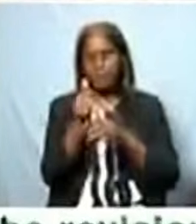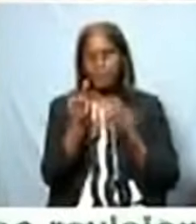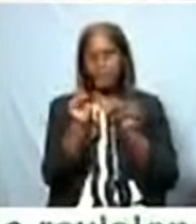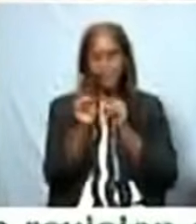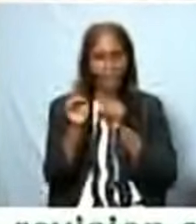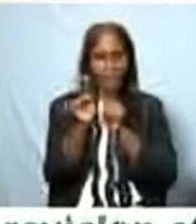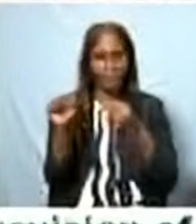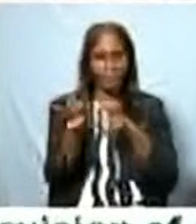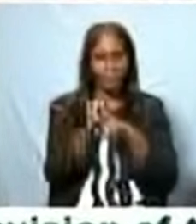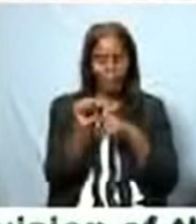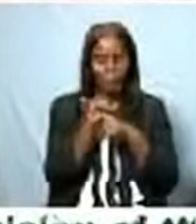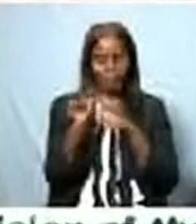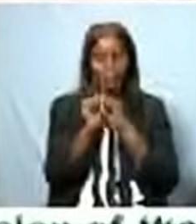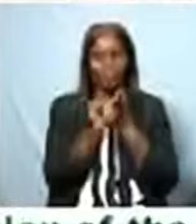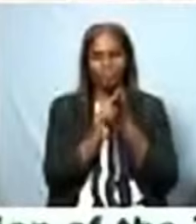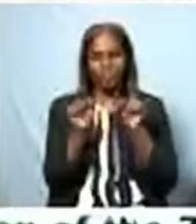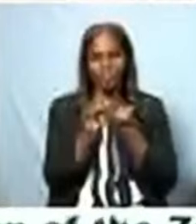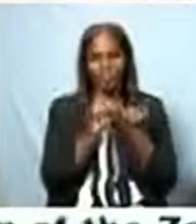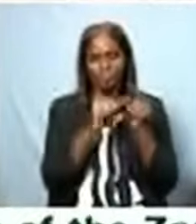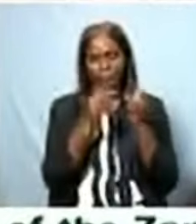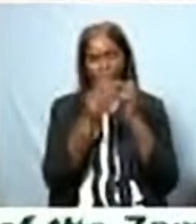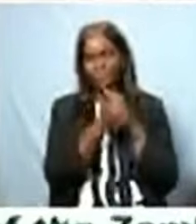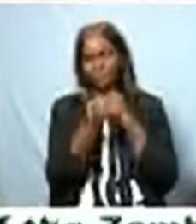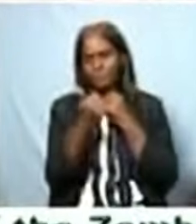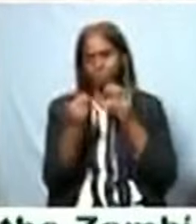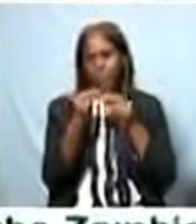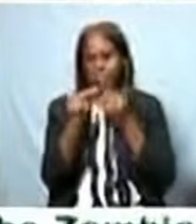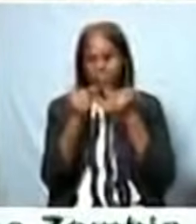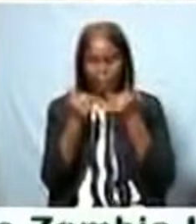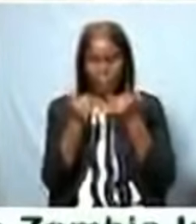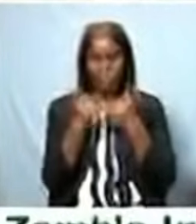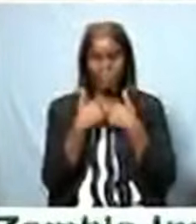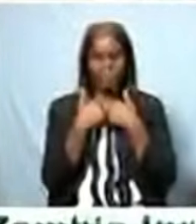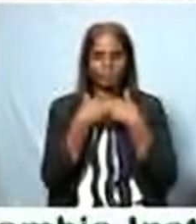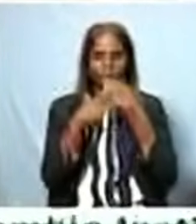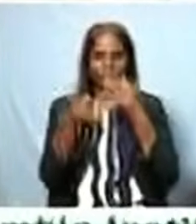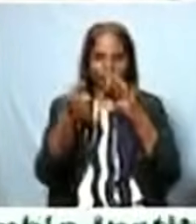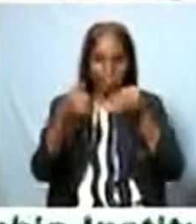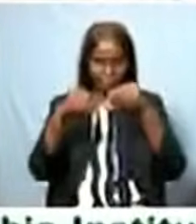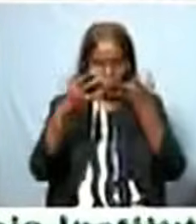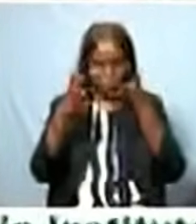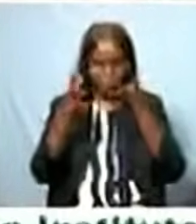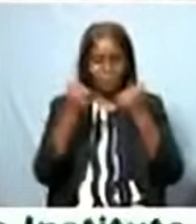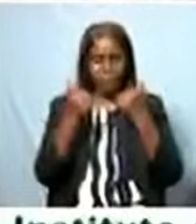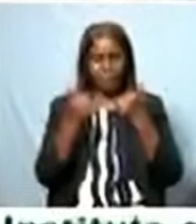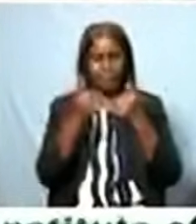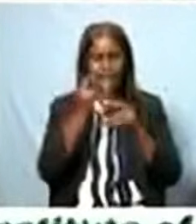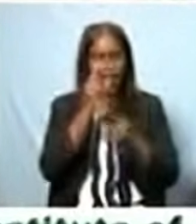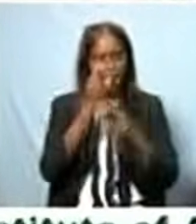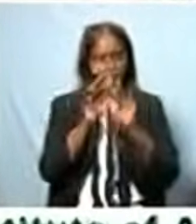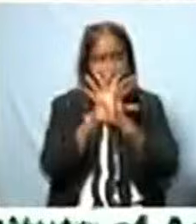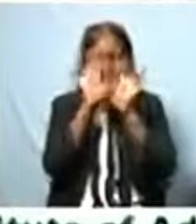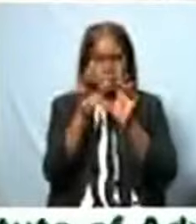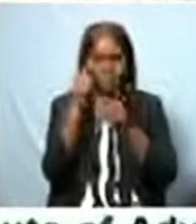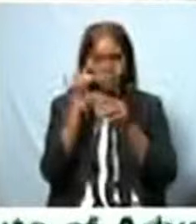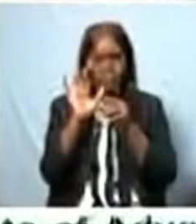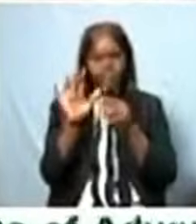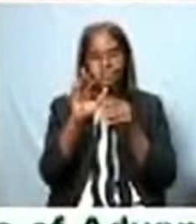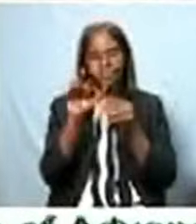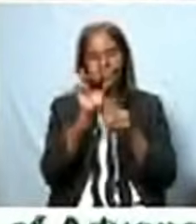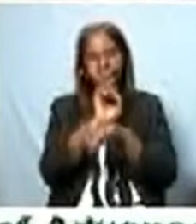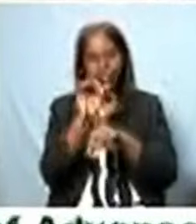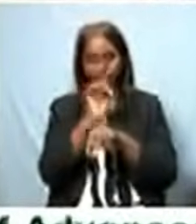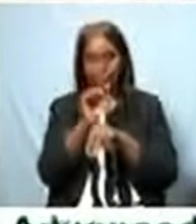as practicing lawyers, and many other. Meaning, they have been given a wider view for life